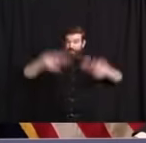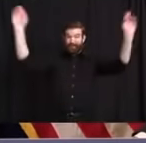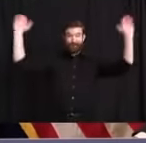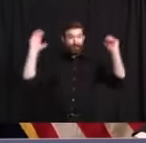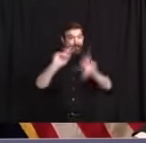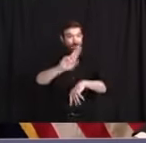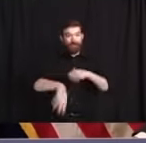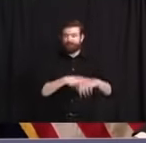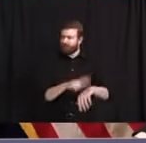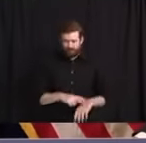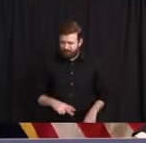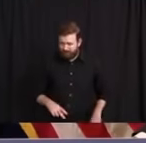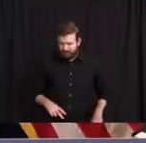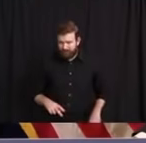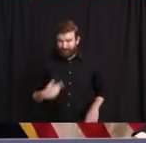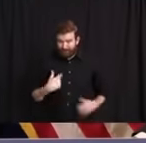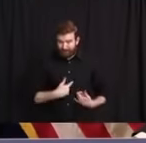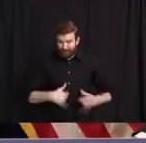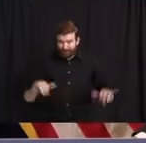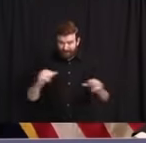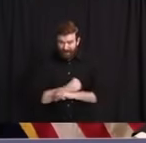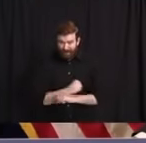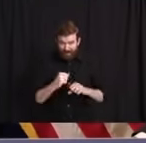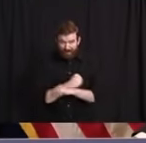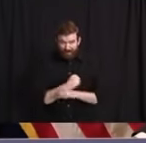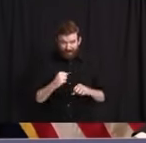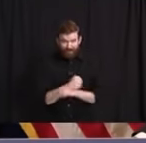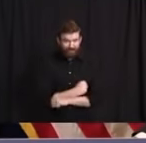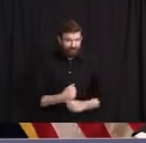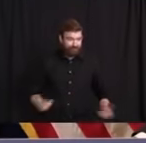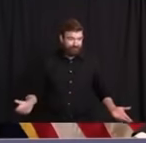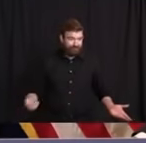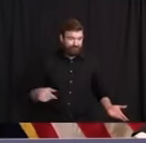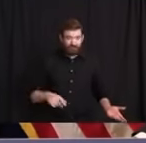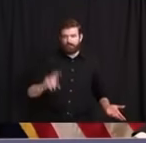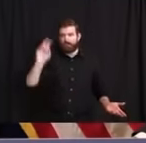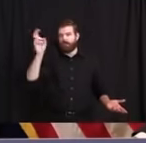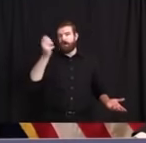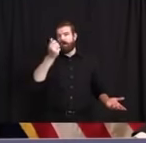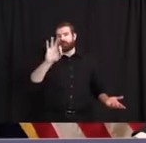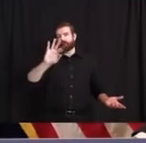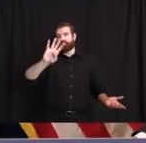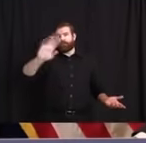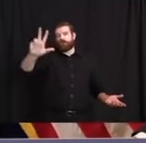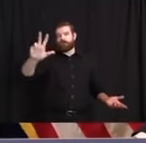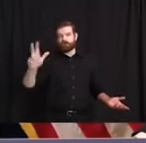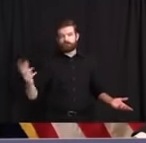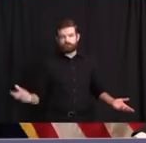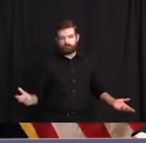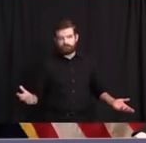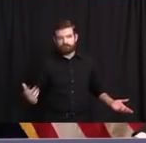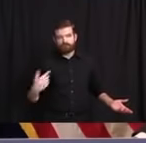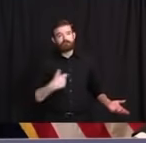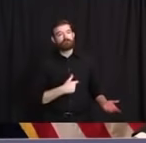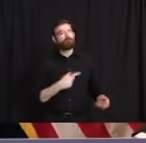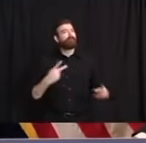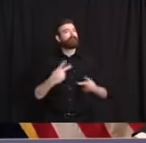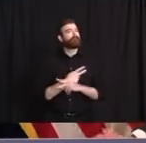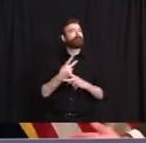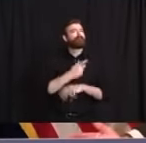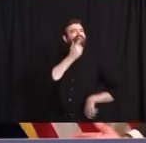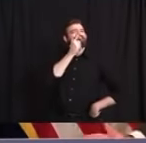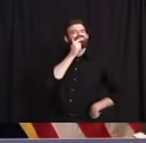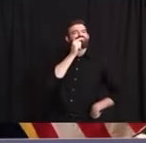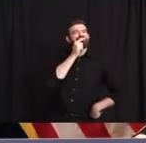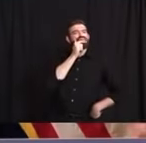to have a separate investigation on whether or not which front you wanted to land your troops in 44. I